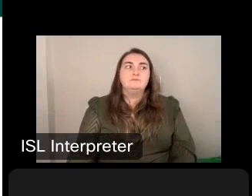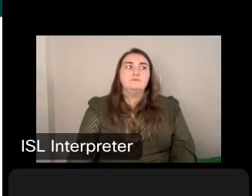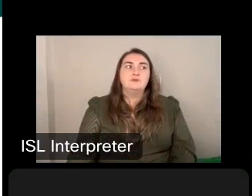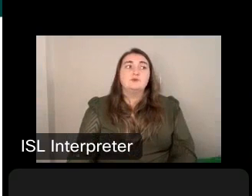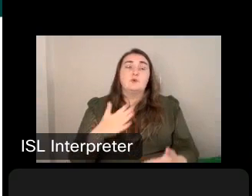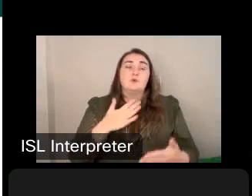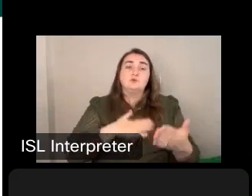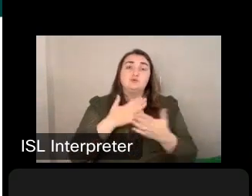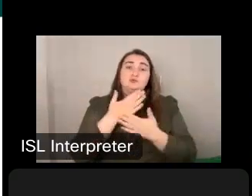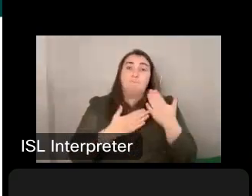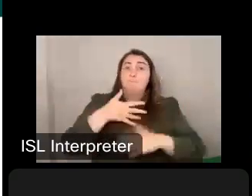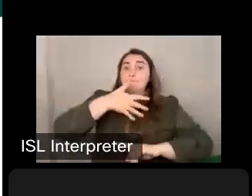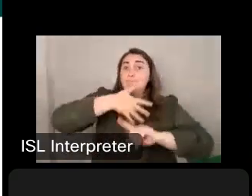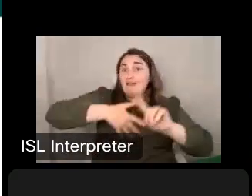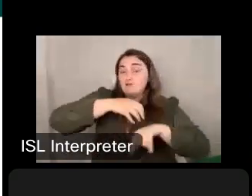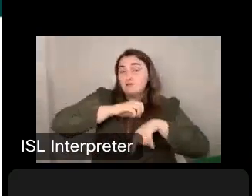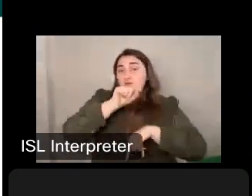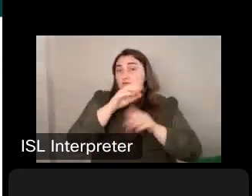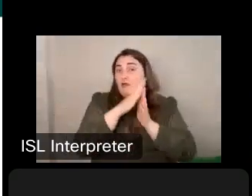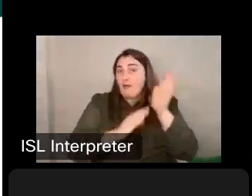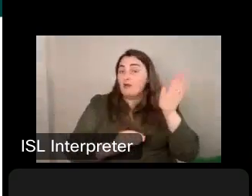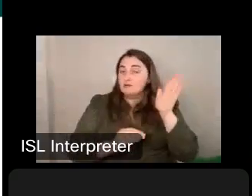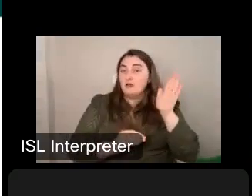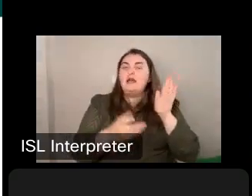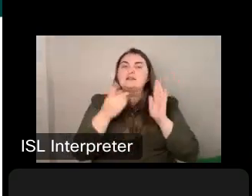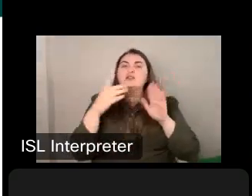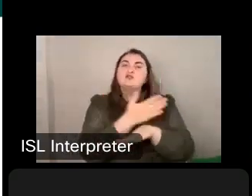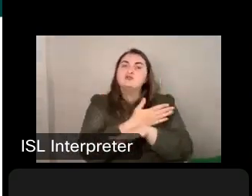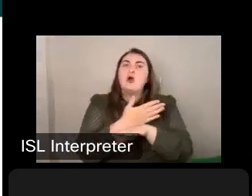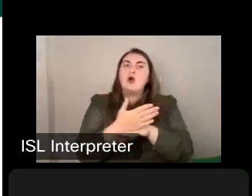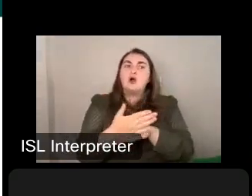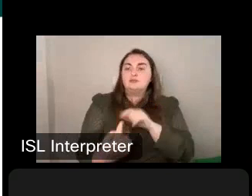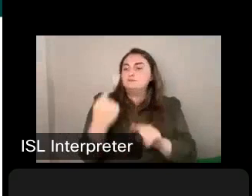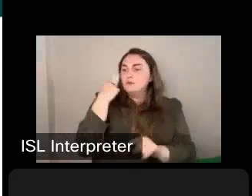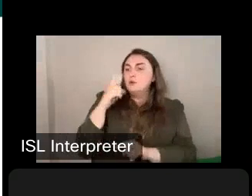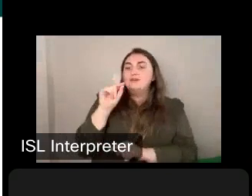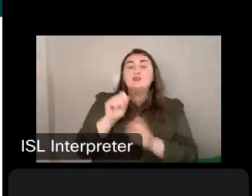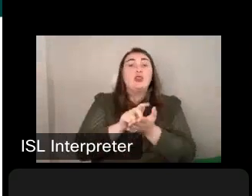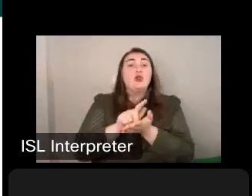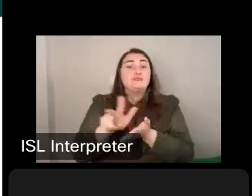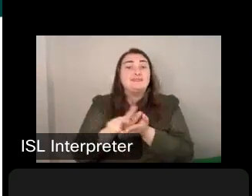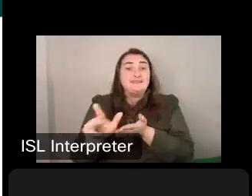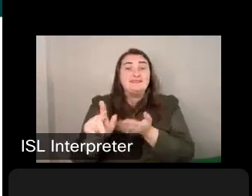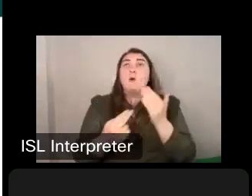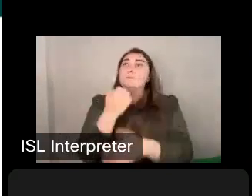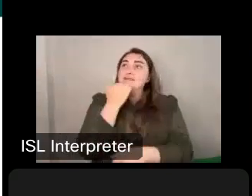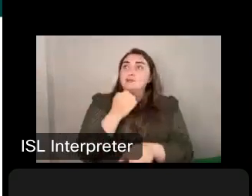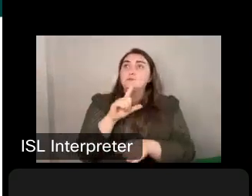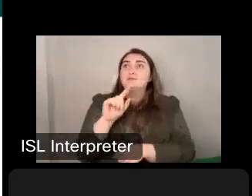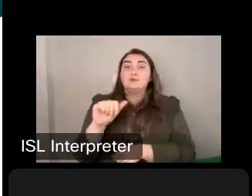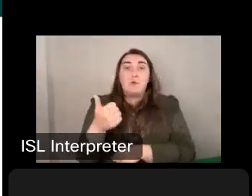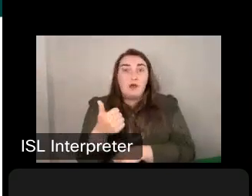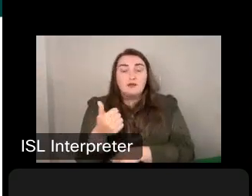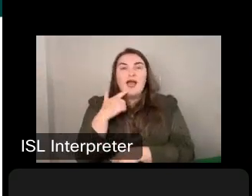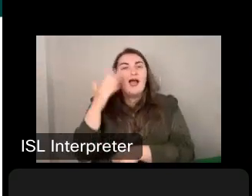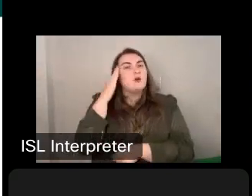Me model, it started out originally back in 2013, it was updated in 2021, and I know